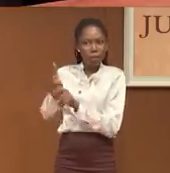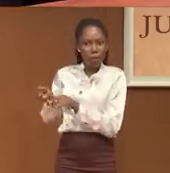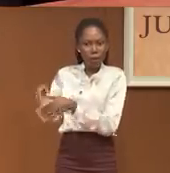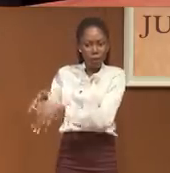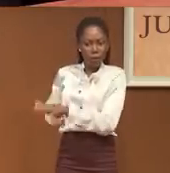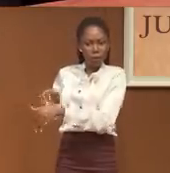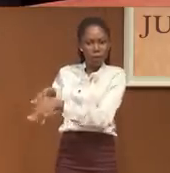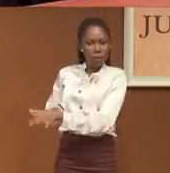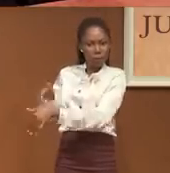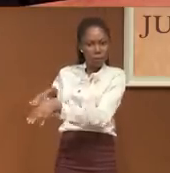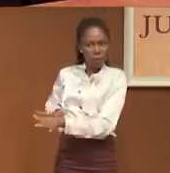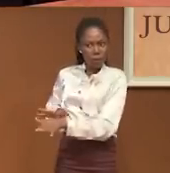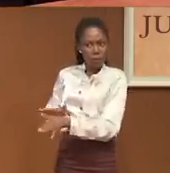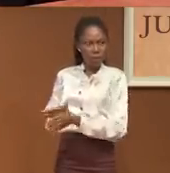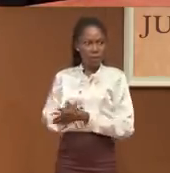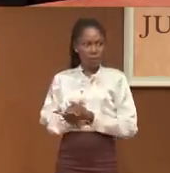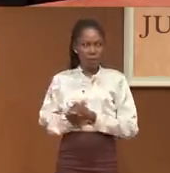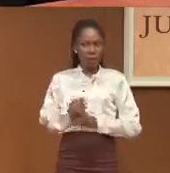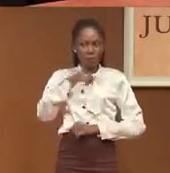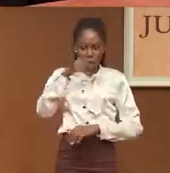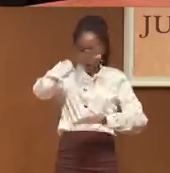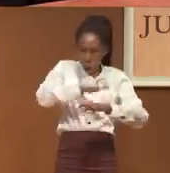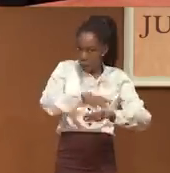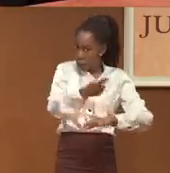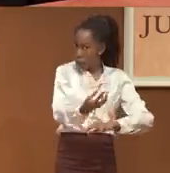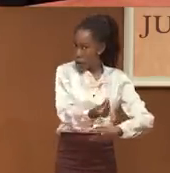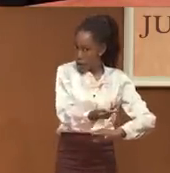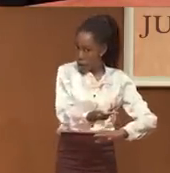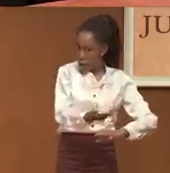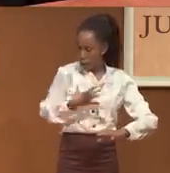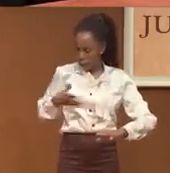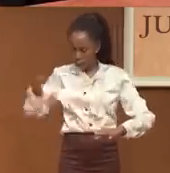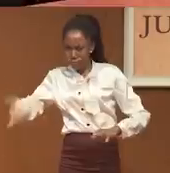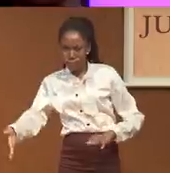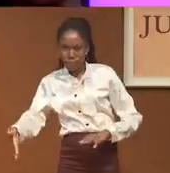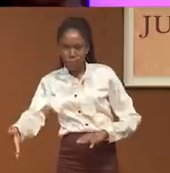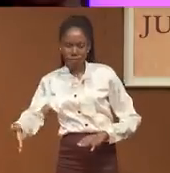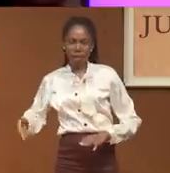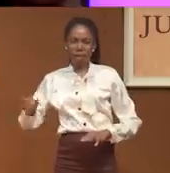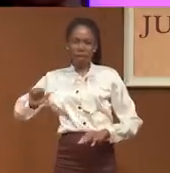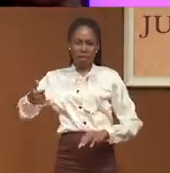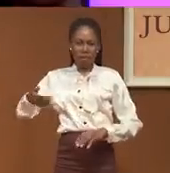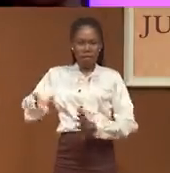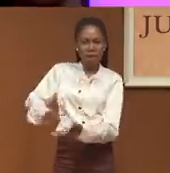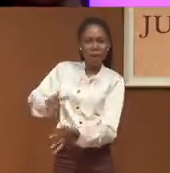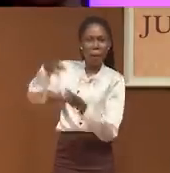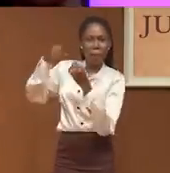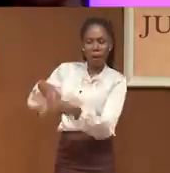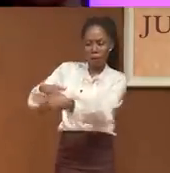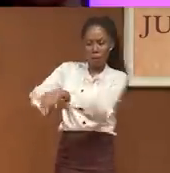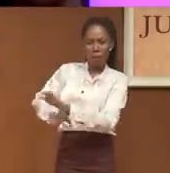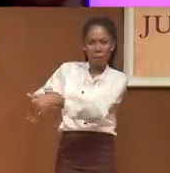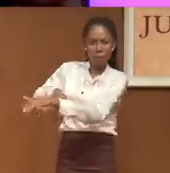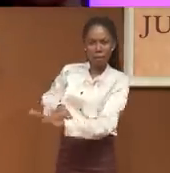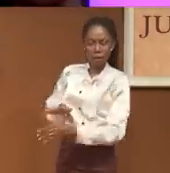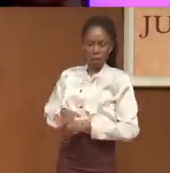there. And adjacent, not on the land. Not on the land initially, adjacent to the land. And I called him, I said, this is what I found